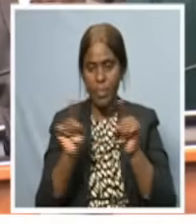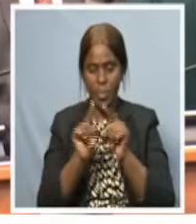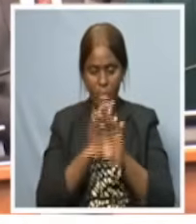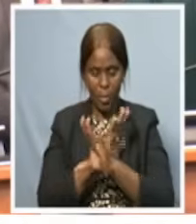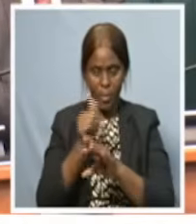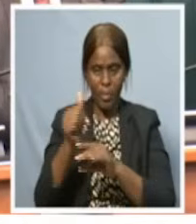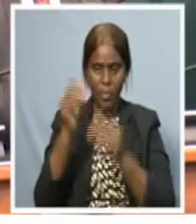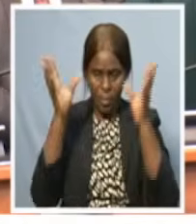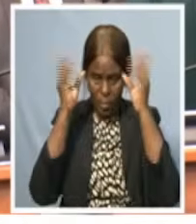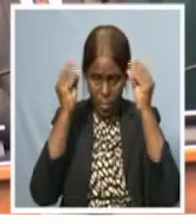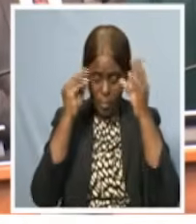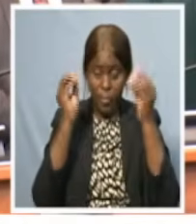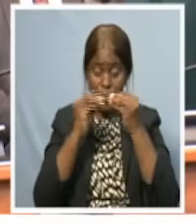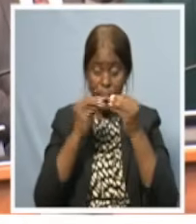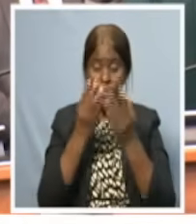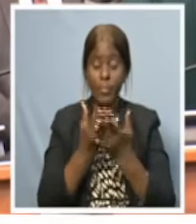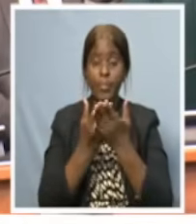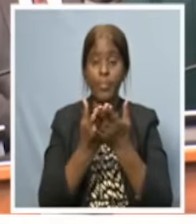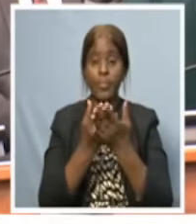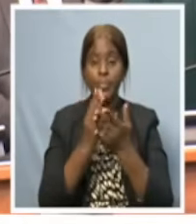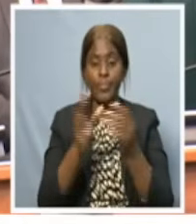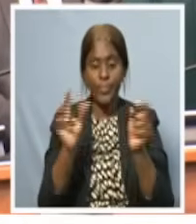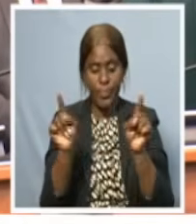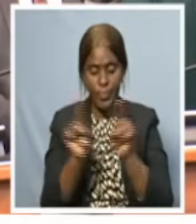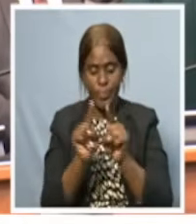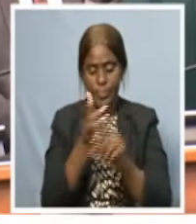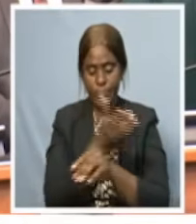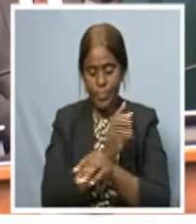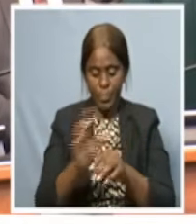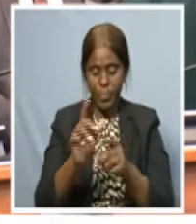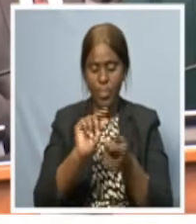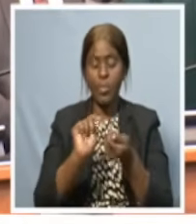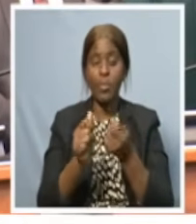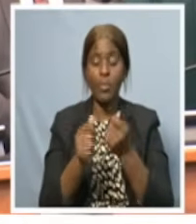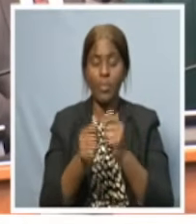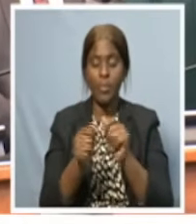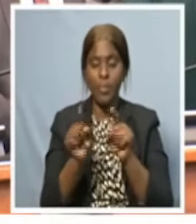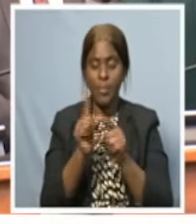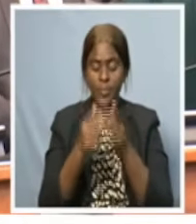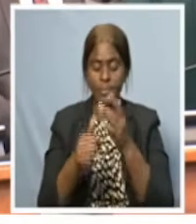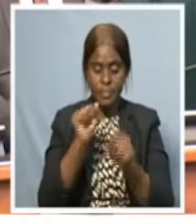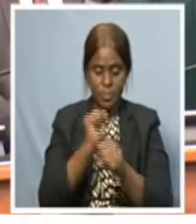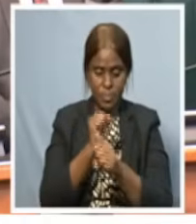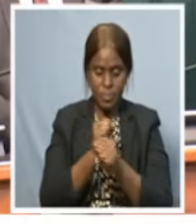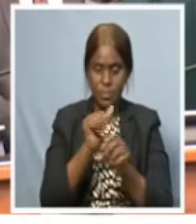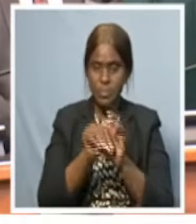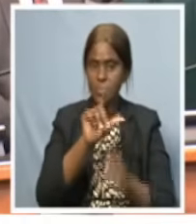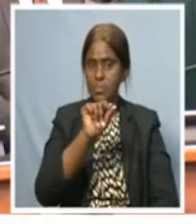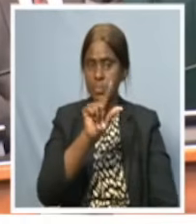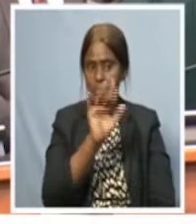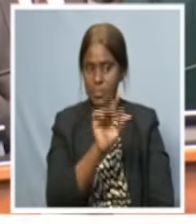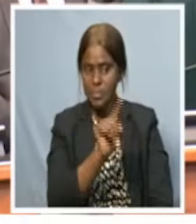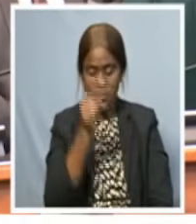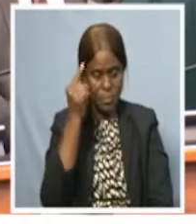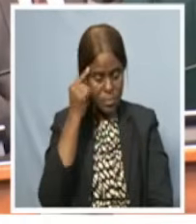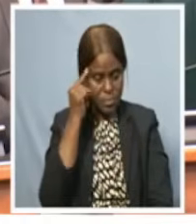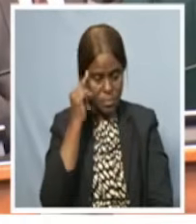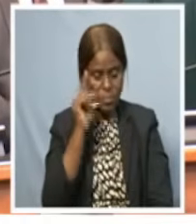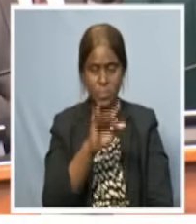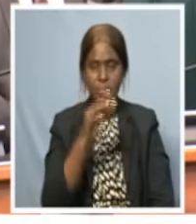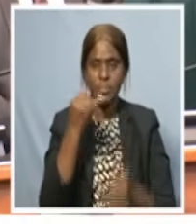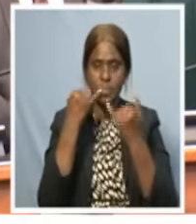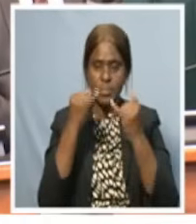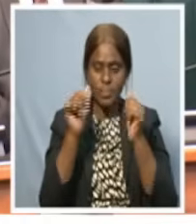Zambia has experienced an unprecedented wave of digital transformation. By June 2025, the Zambia